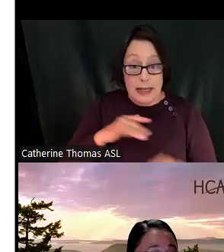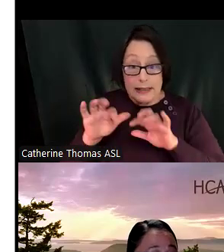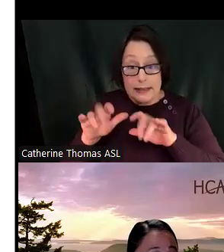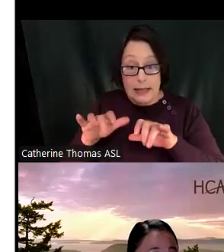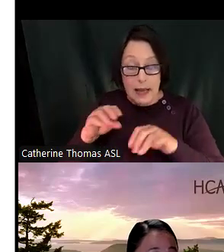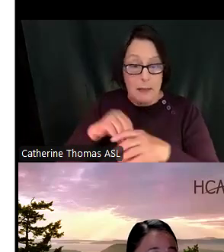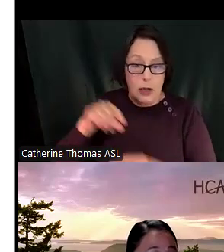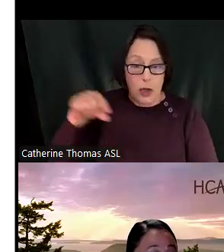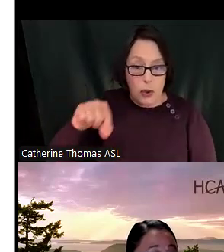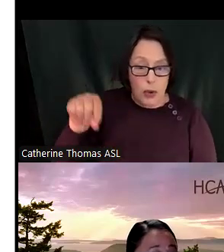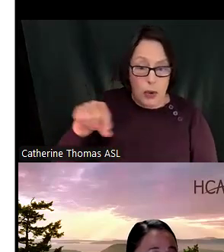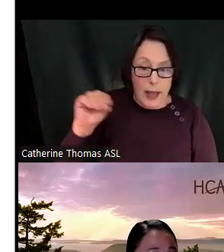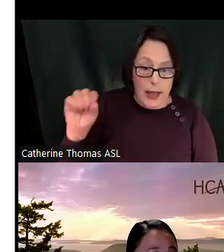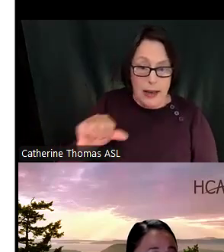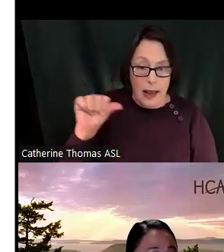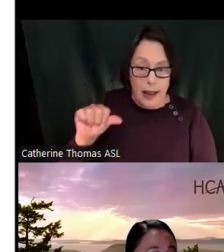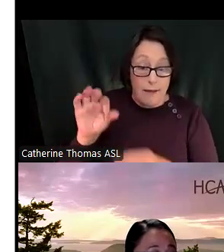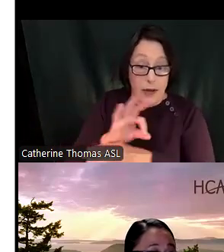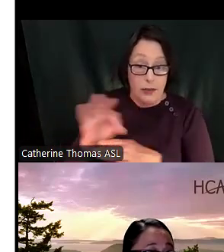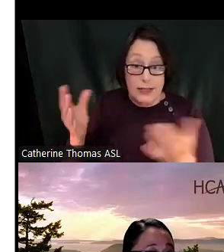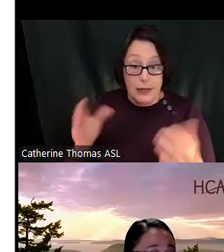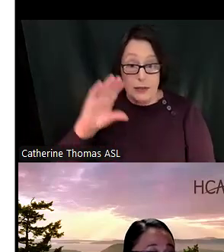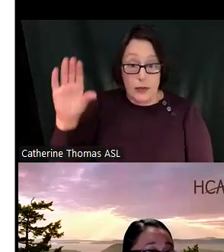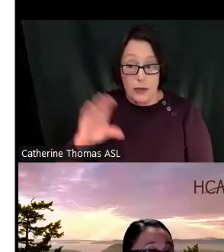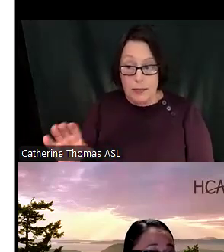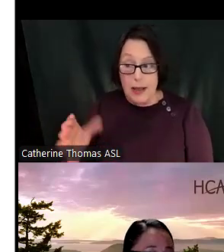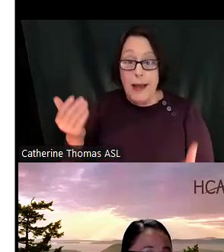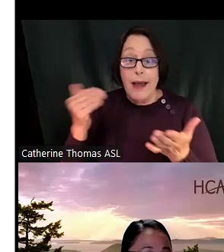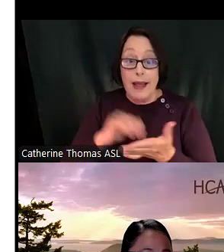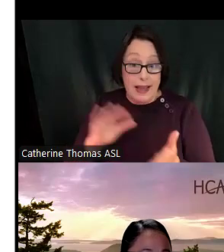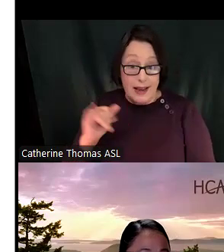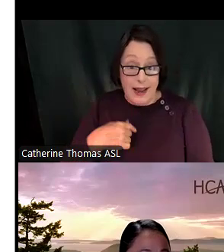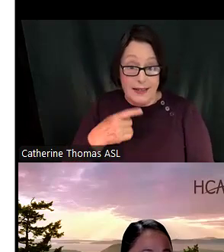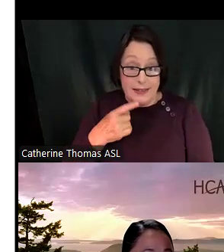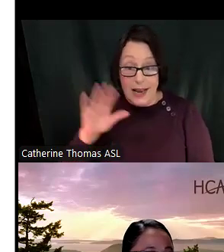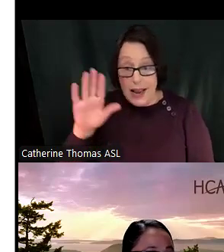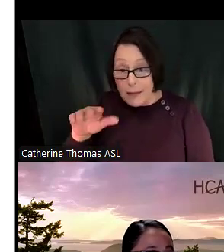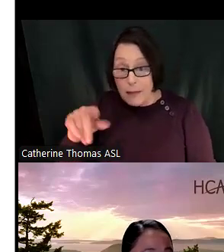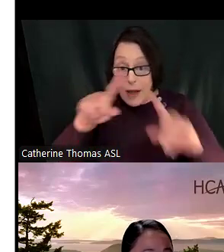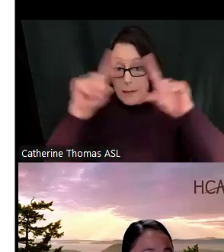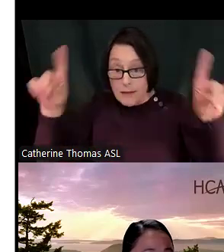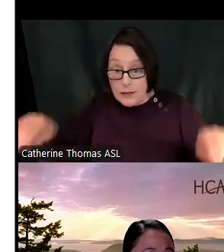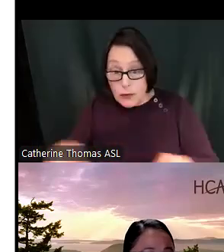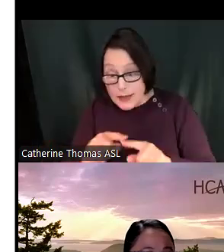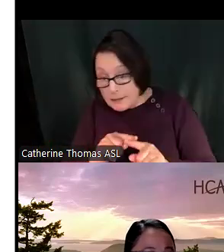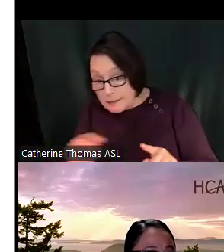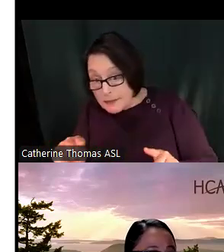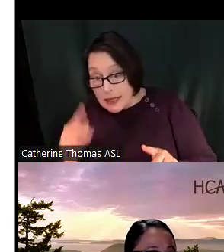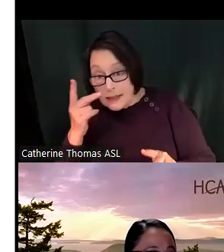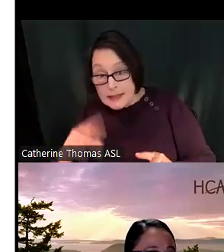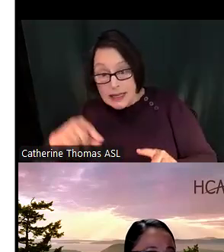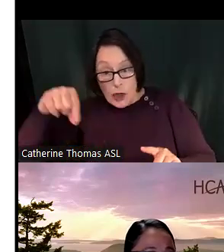Q&A function here in Zoom. You can navigate, again, like I said, to the bottom of your screen and hover there. You'll see